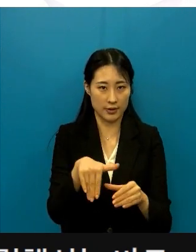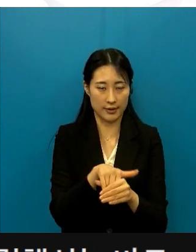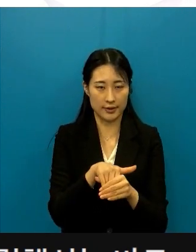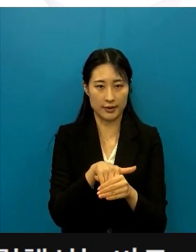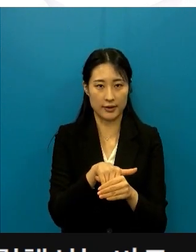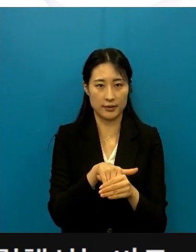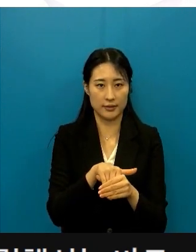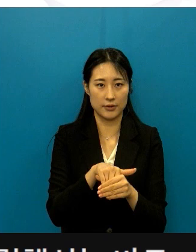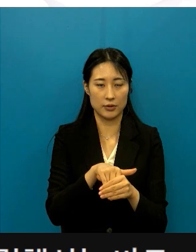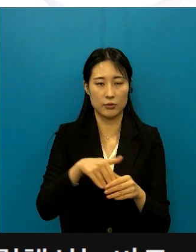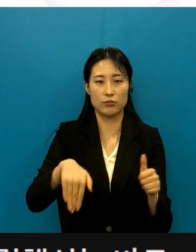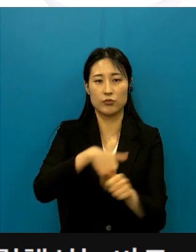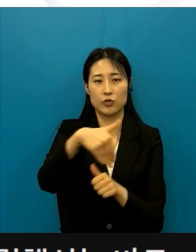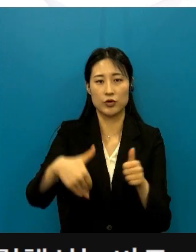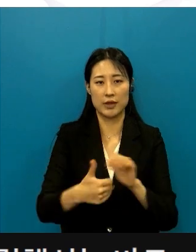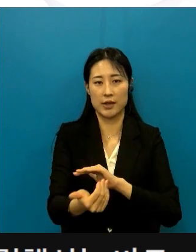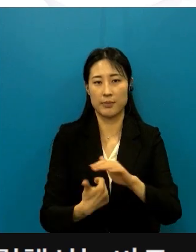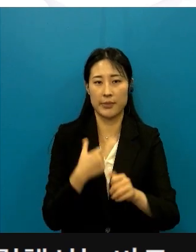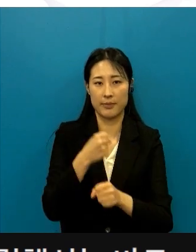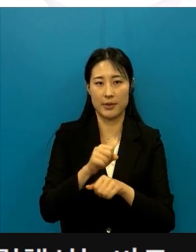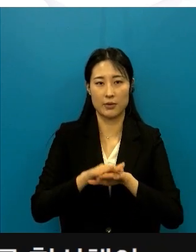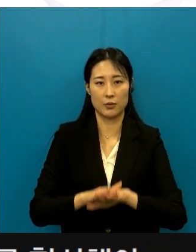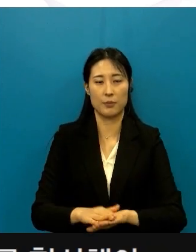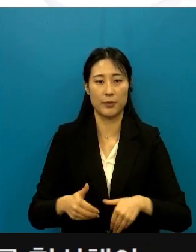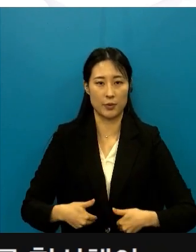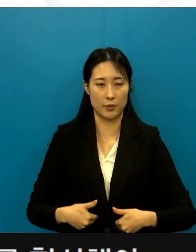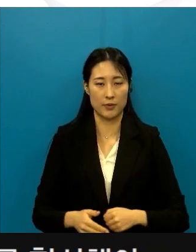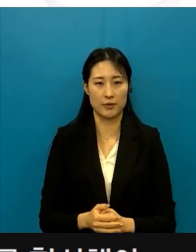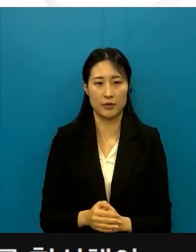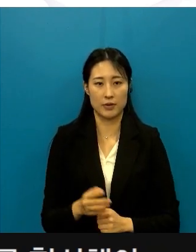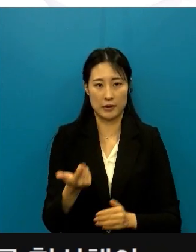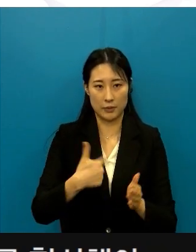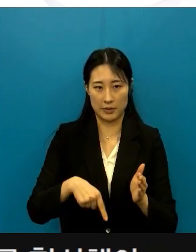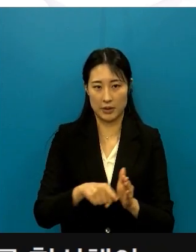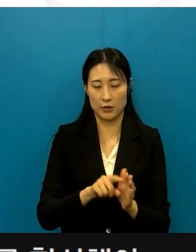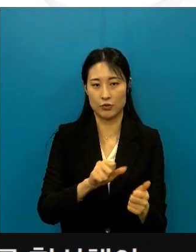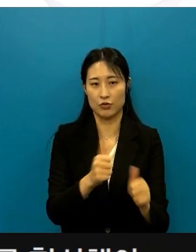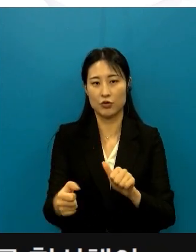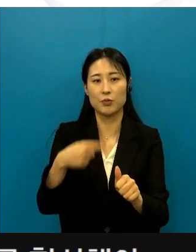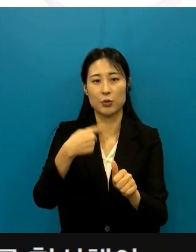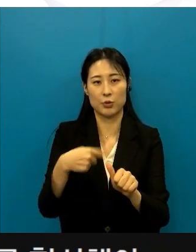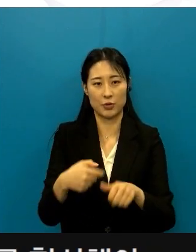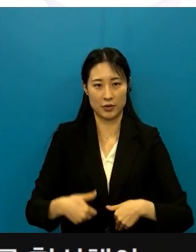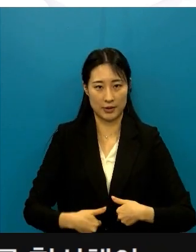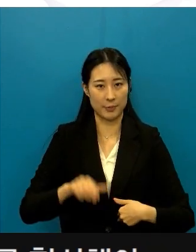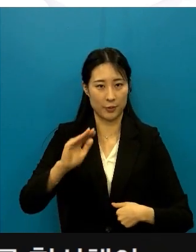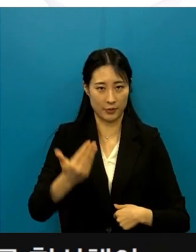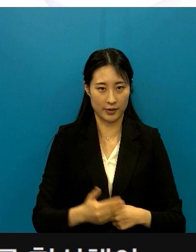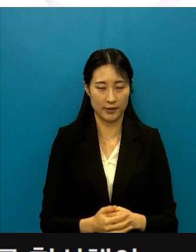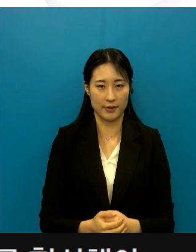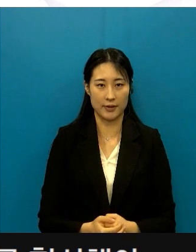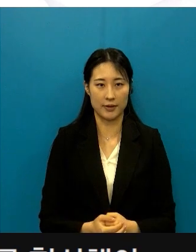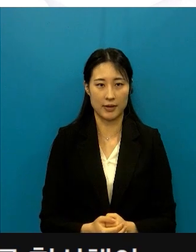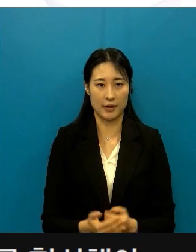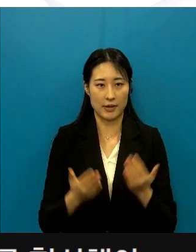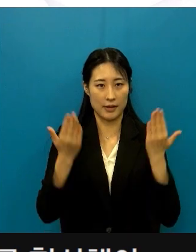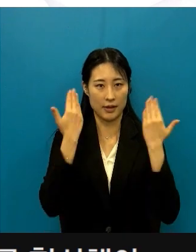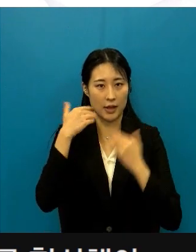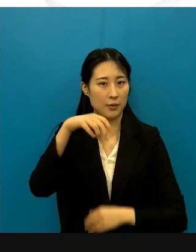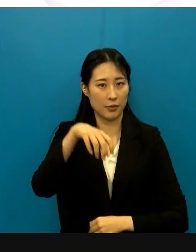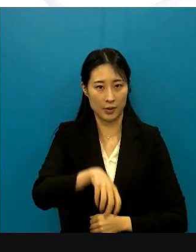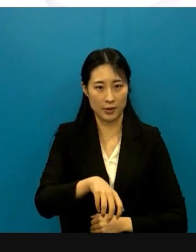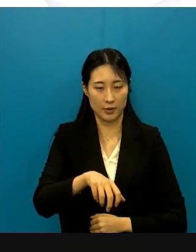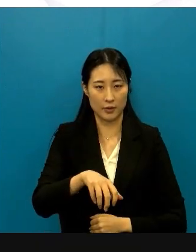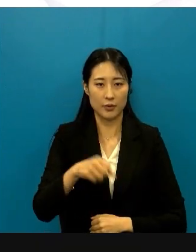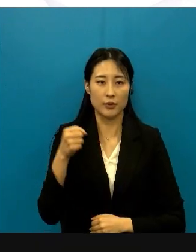naturally in school education and in the elderly family facilities, and even